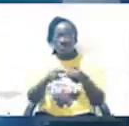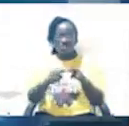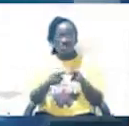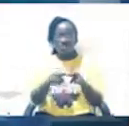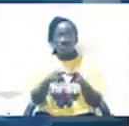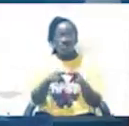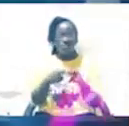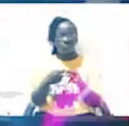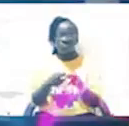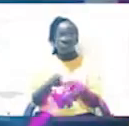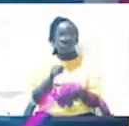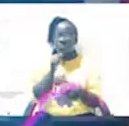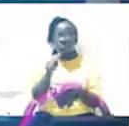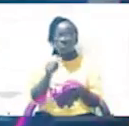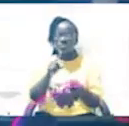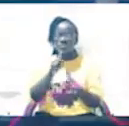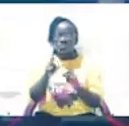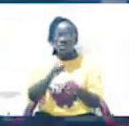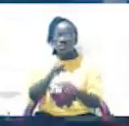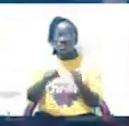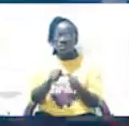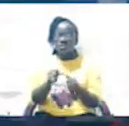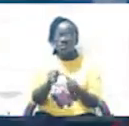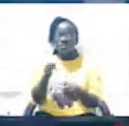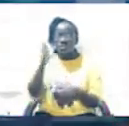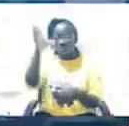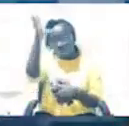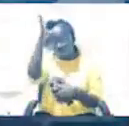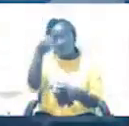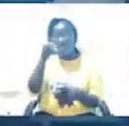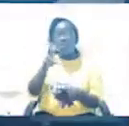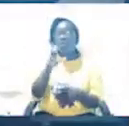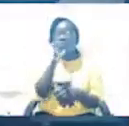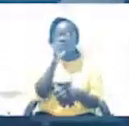They didn't talk about their father or mother or friends or family.